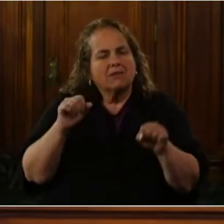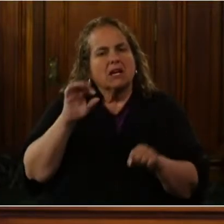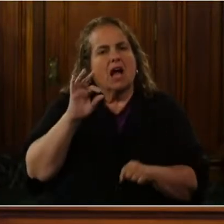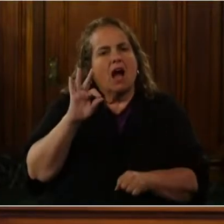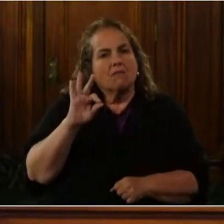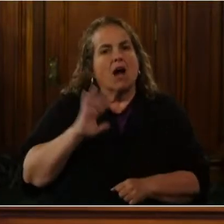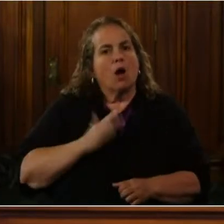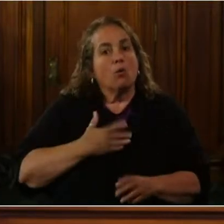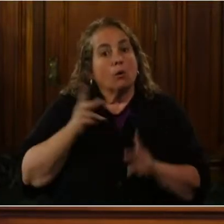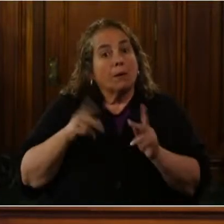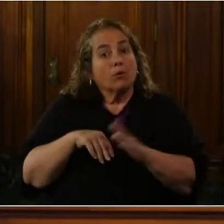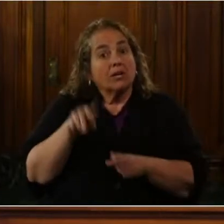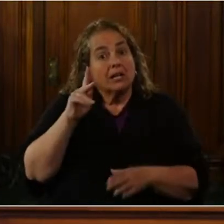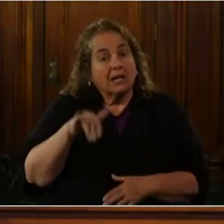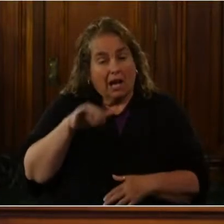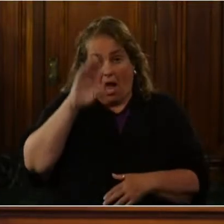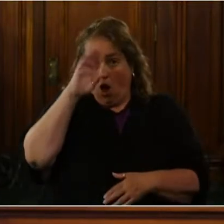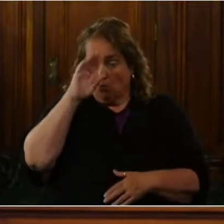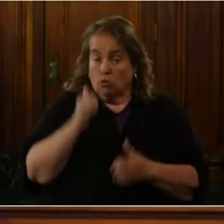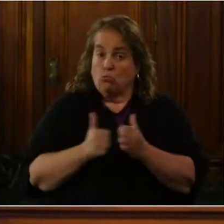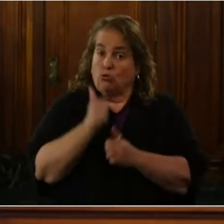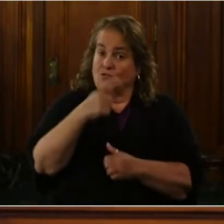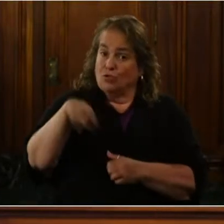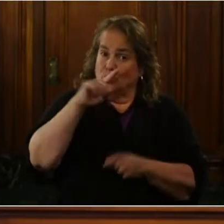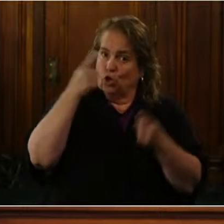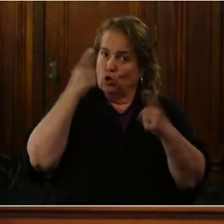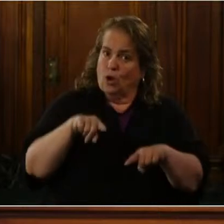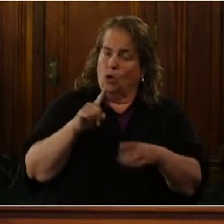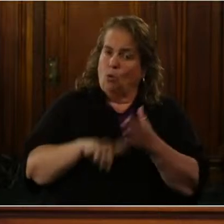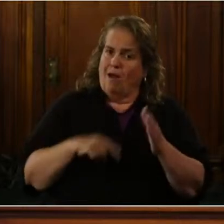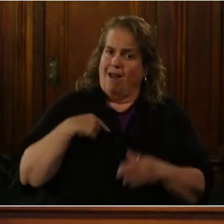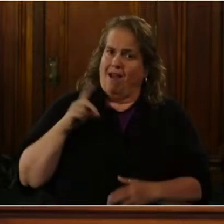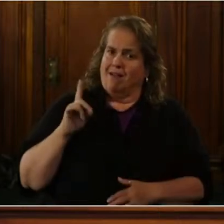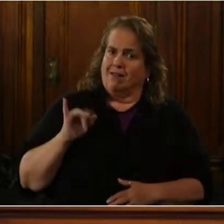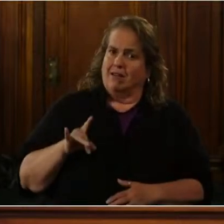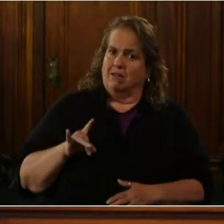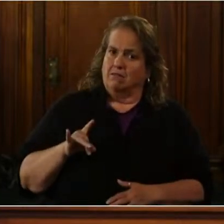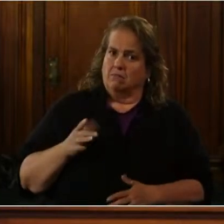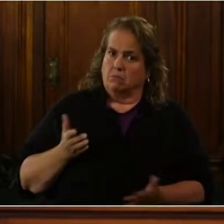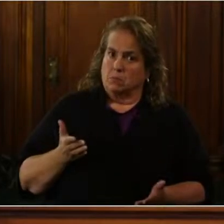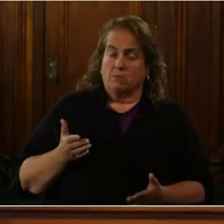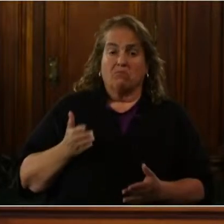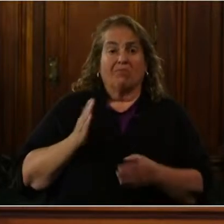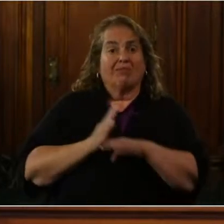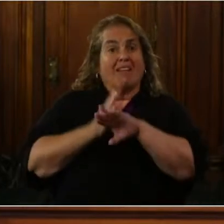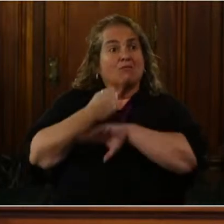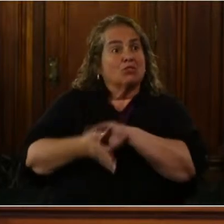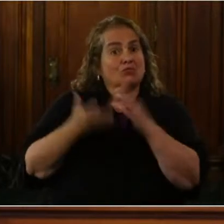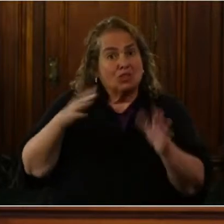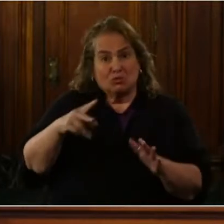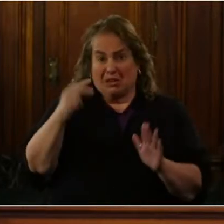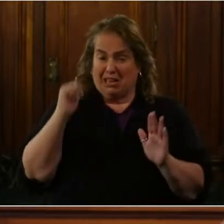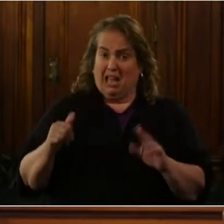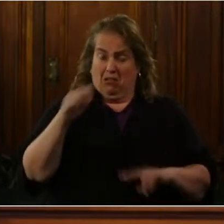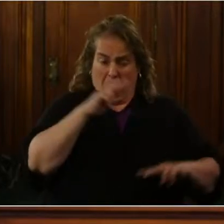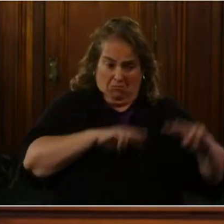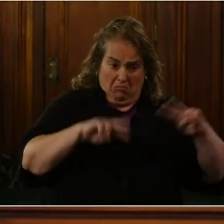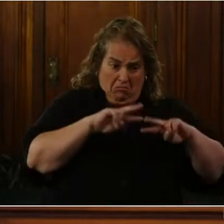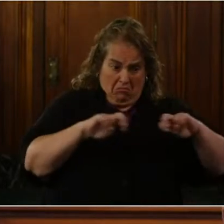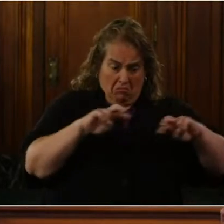Kentucky agree with what I've done. And afterwards, we can look at it, we can criticize it, and in the end, if our